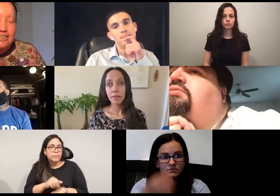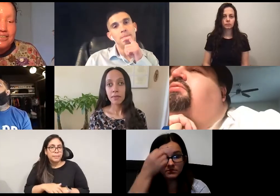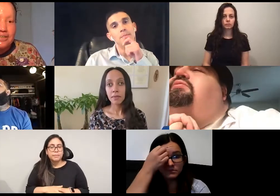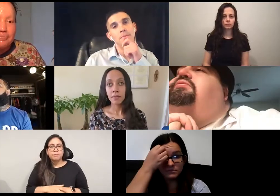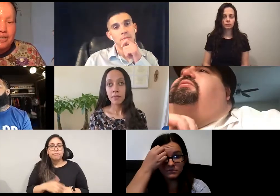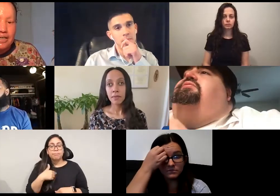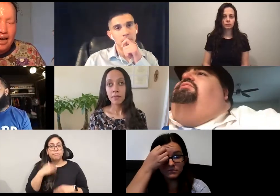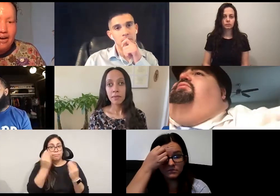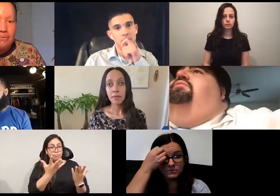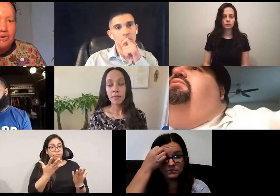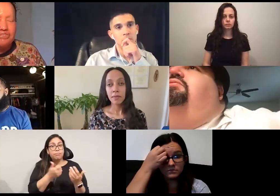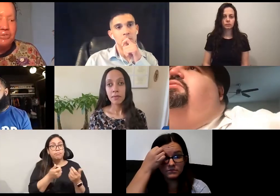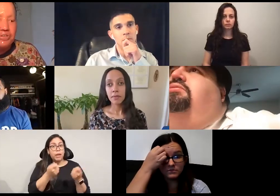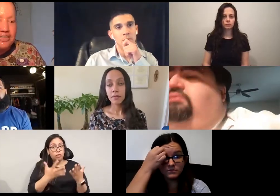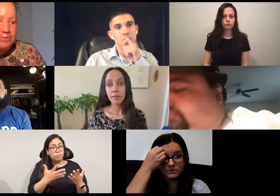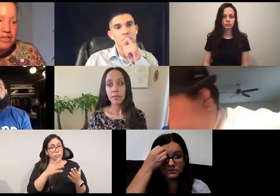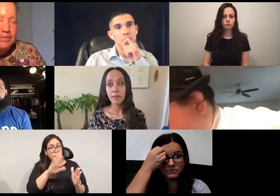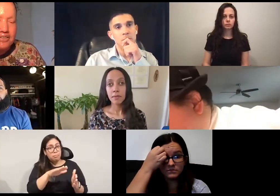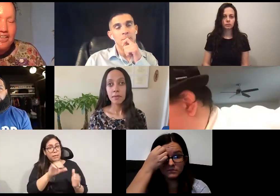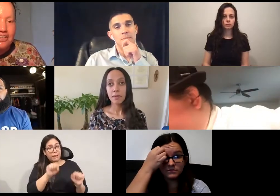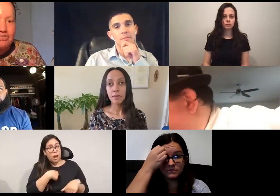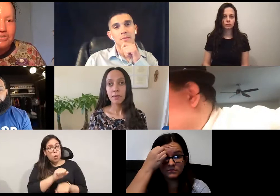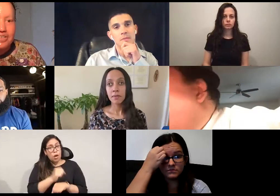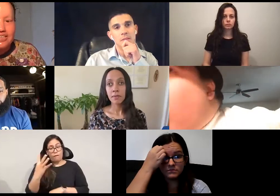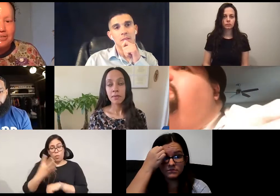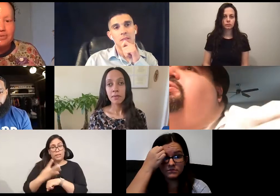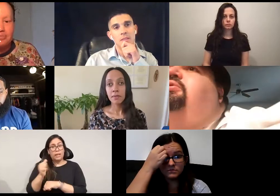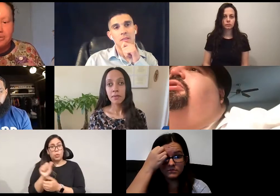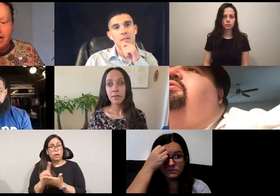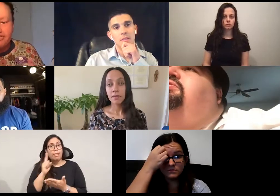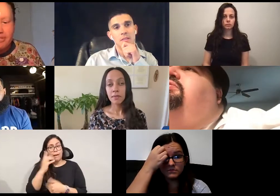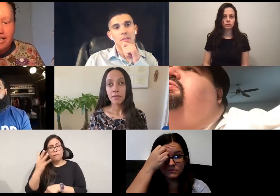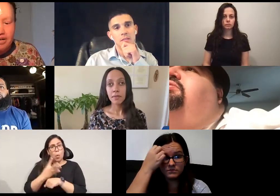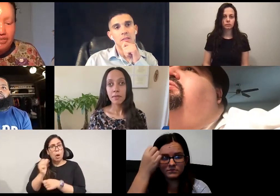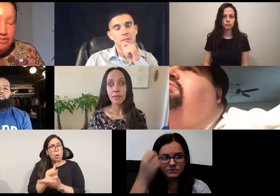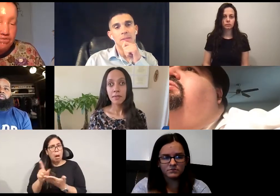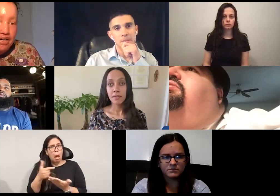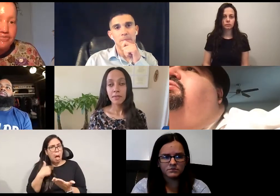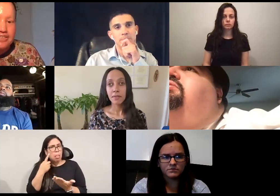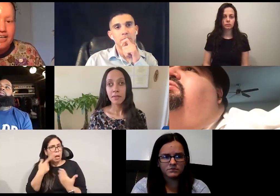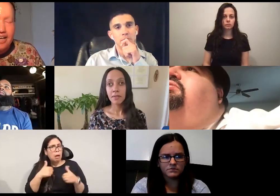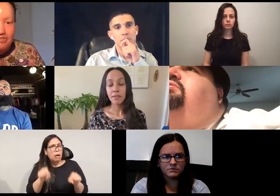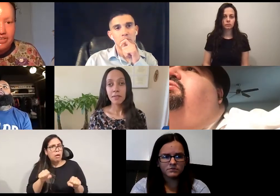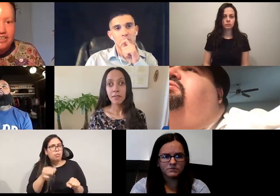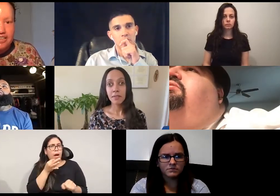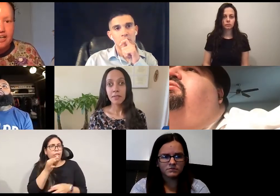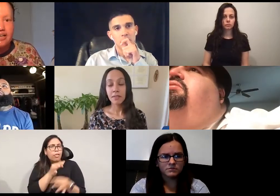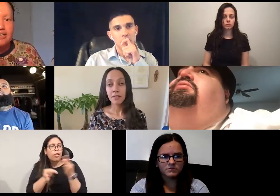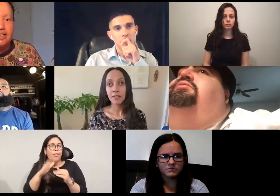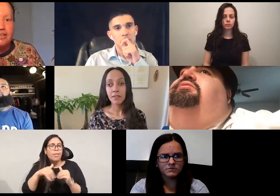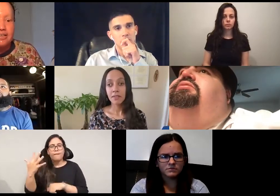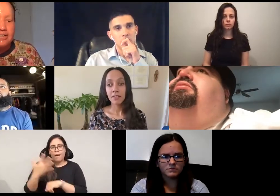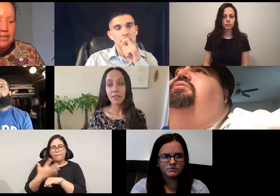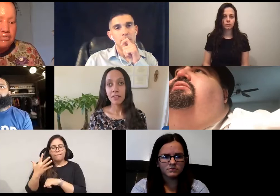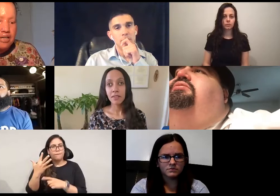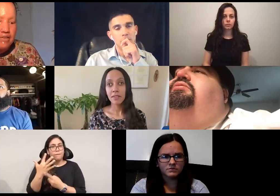I said to him, can I work 4 days a week? Because I think 4 days a week would be all right for me rather than 5, so I can have rest day and